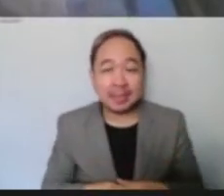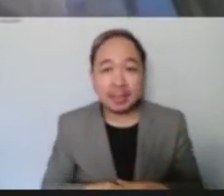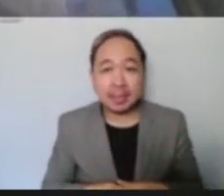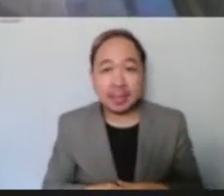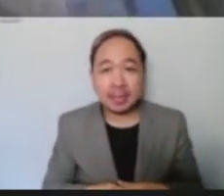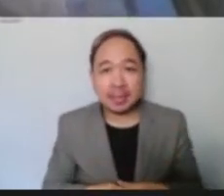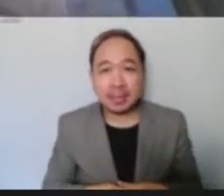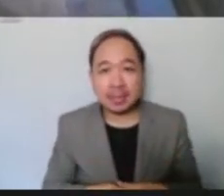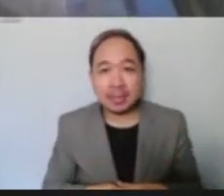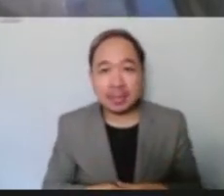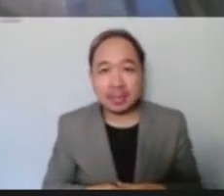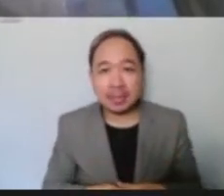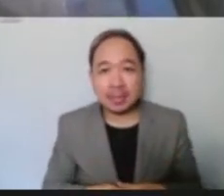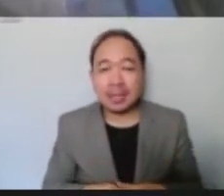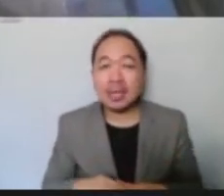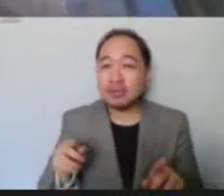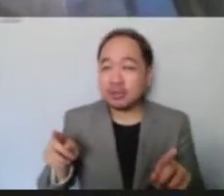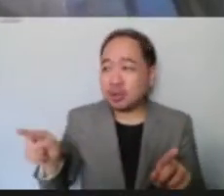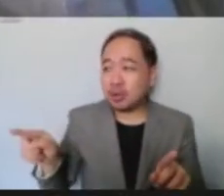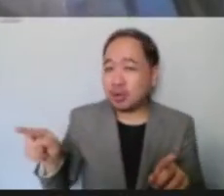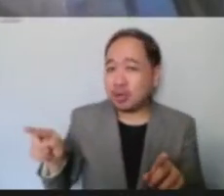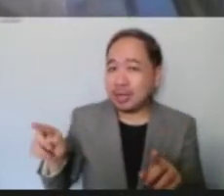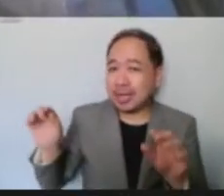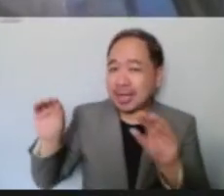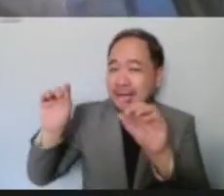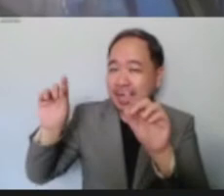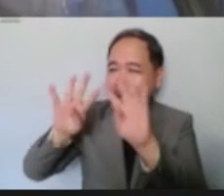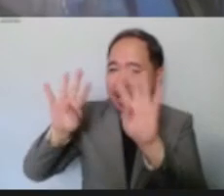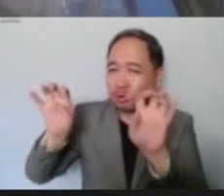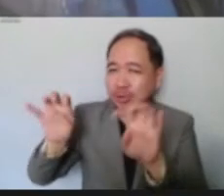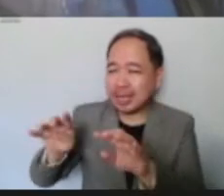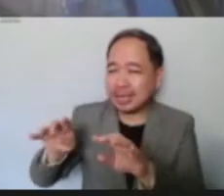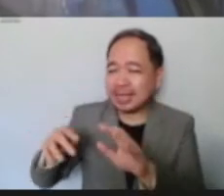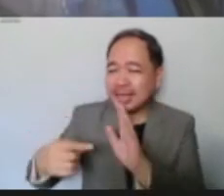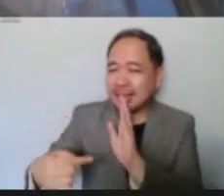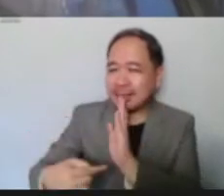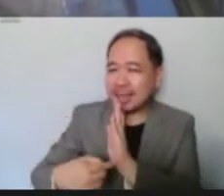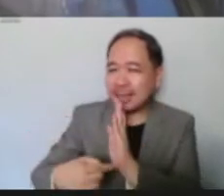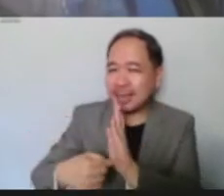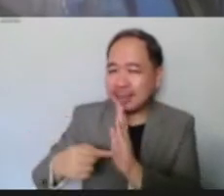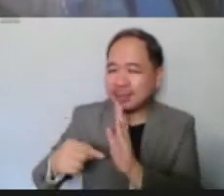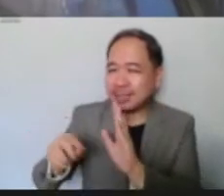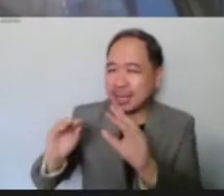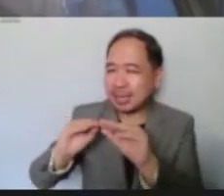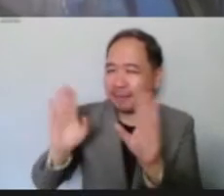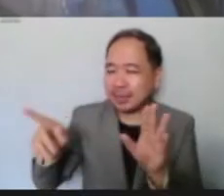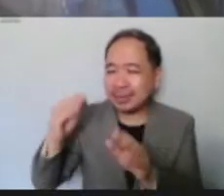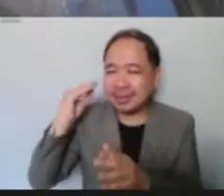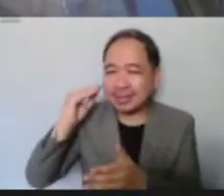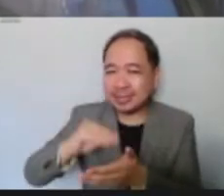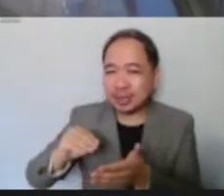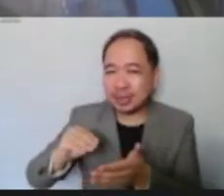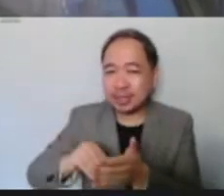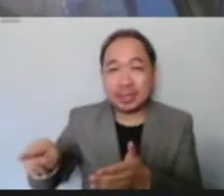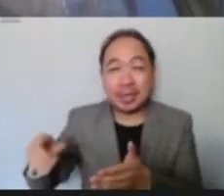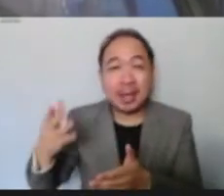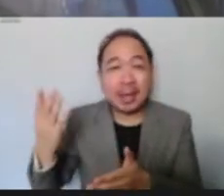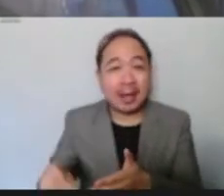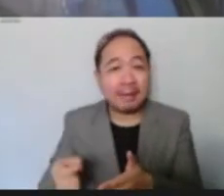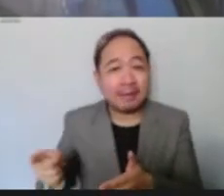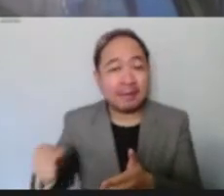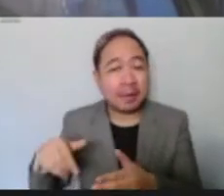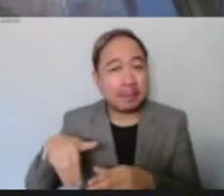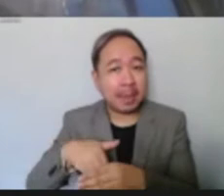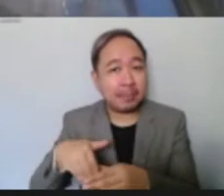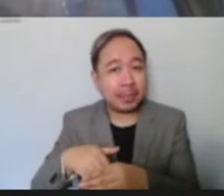uh technical clarification from secretary so we have a receiver uh the requester from our member